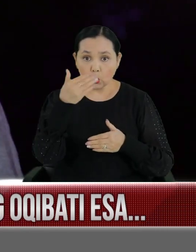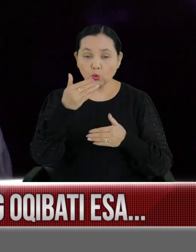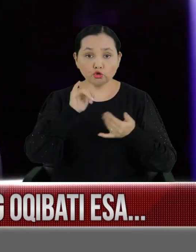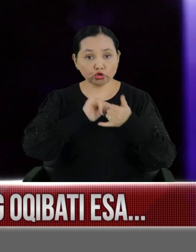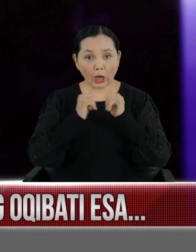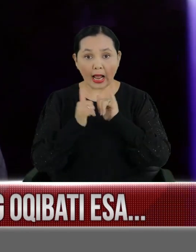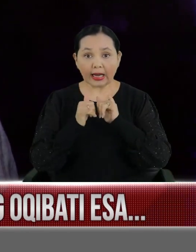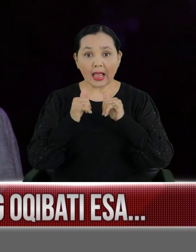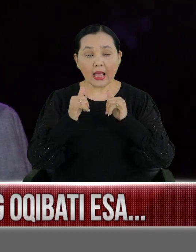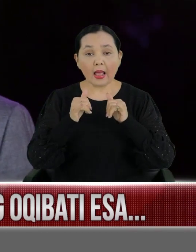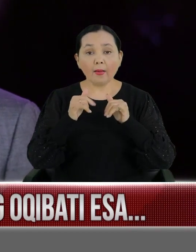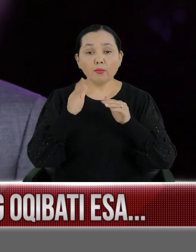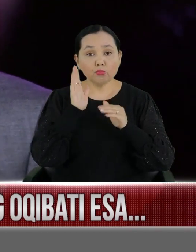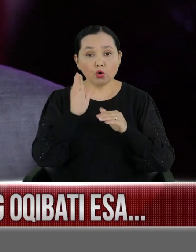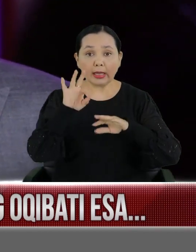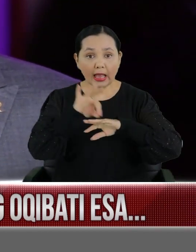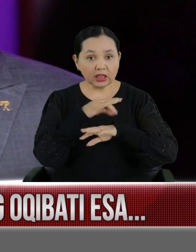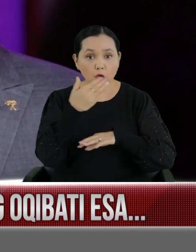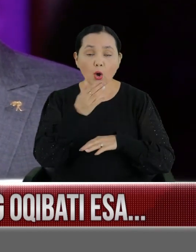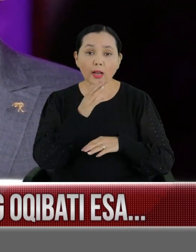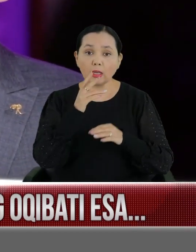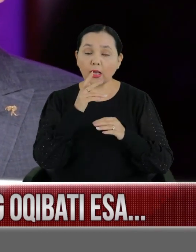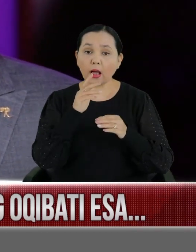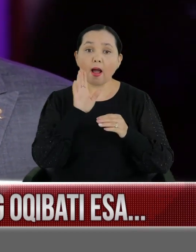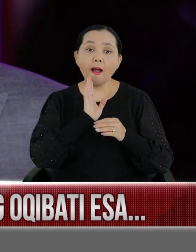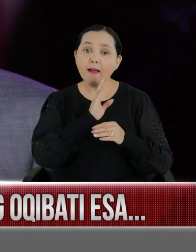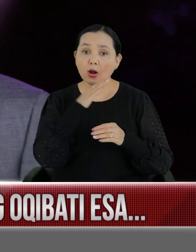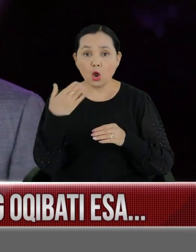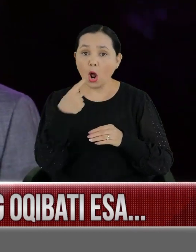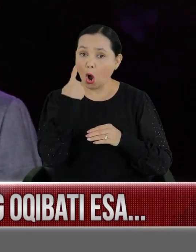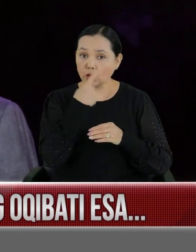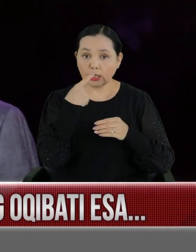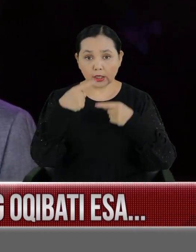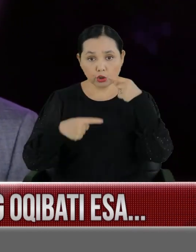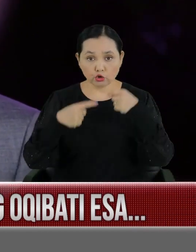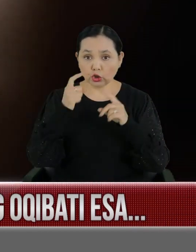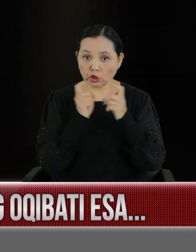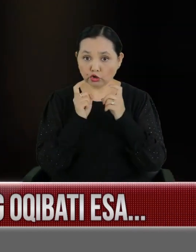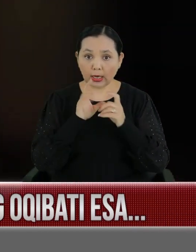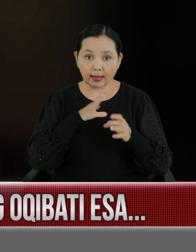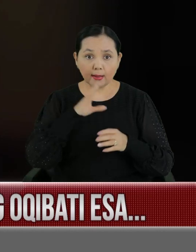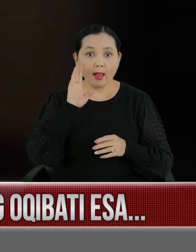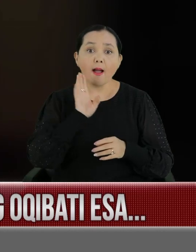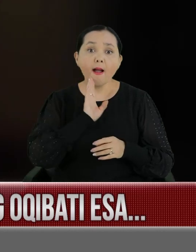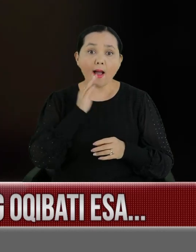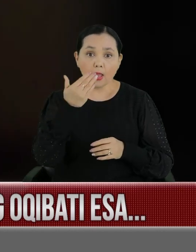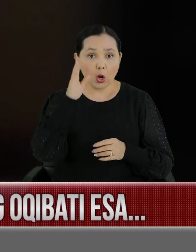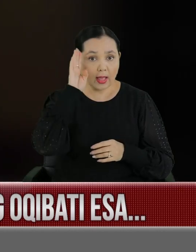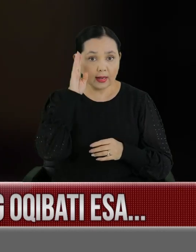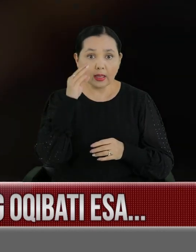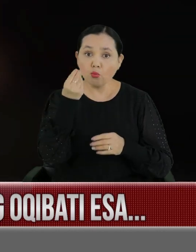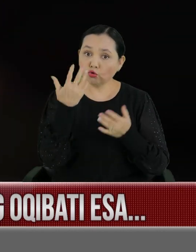shariy nikohida bo'lgan 1971-yilda tug'ilgan ayol o'rtasida og'zaki janjal kelib chiqqan. Ayol erkakka pul